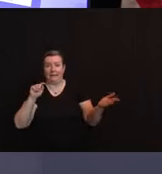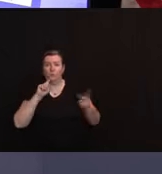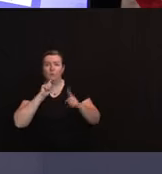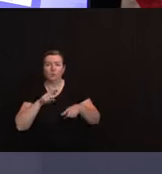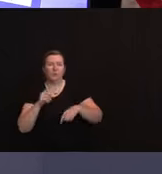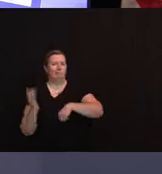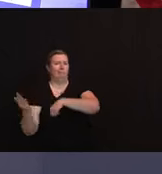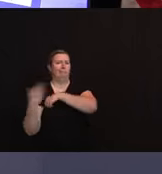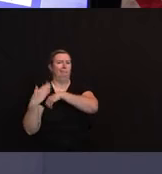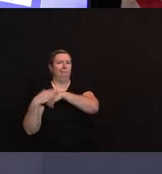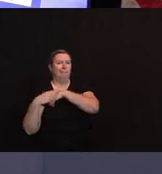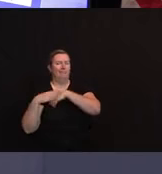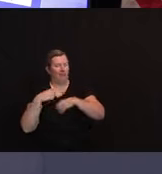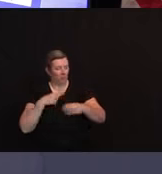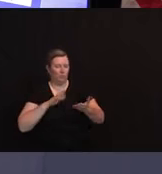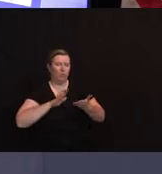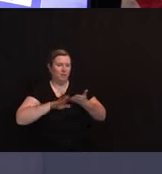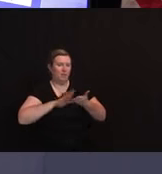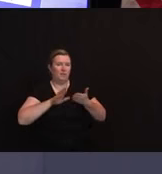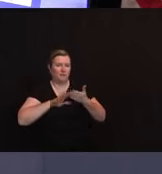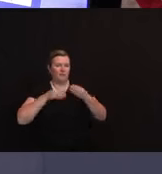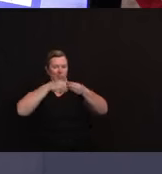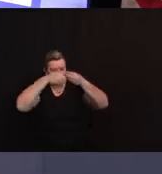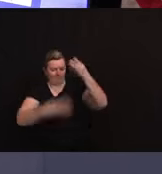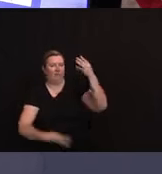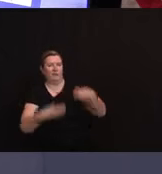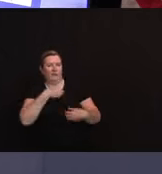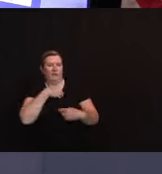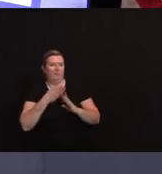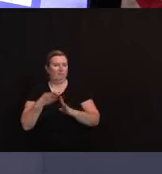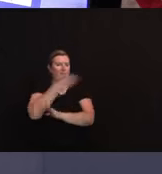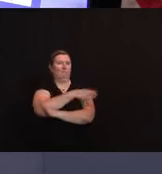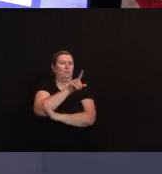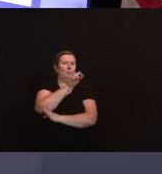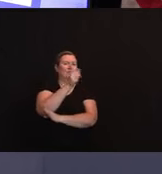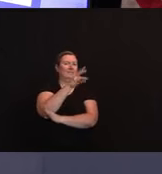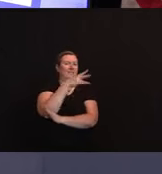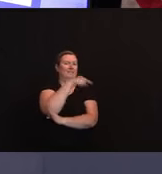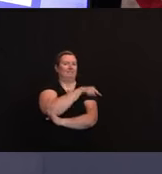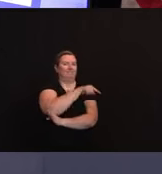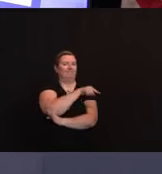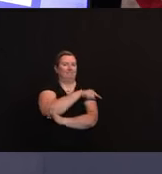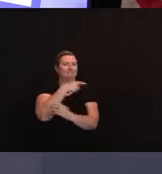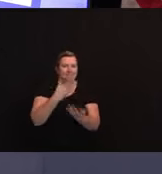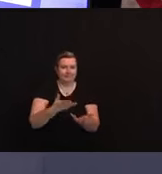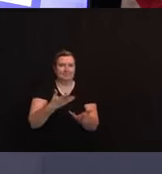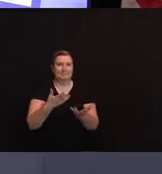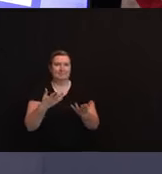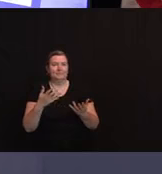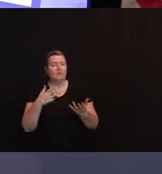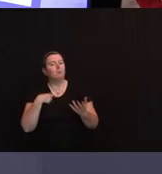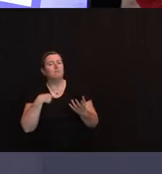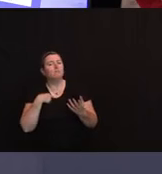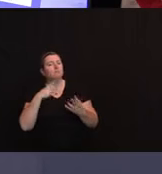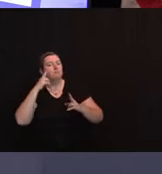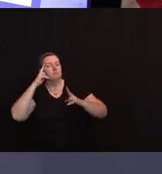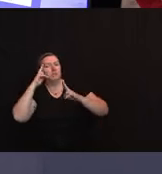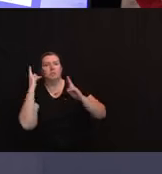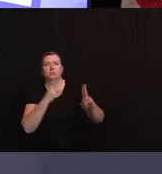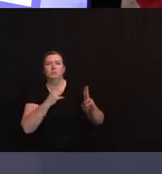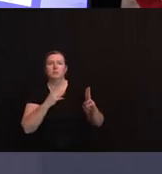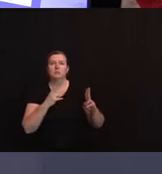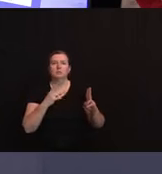since I became Commissioner just about a year ago. I am pleased to report that the backlog has been reduced, and